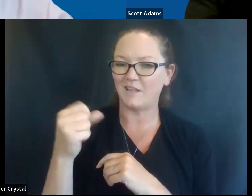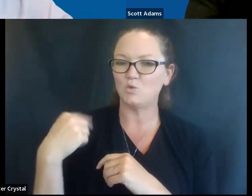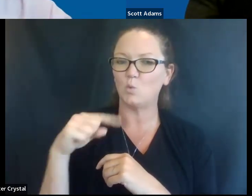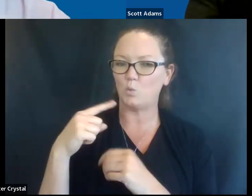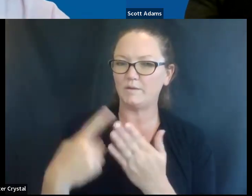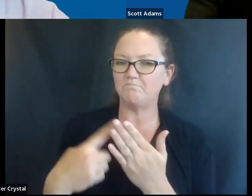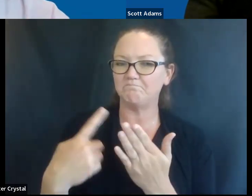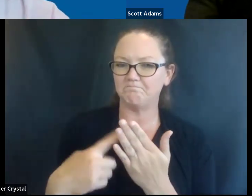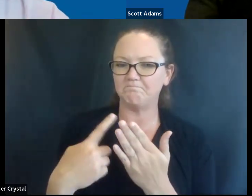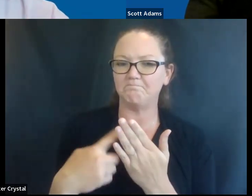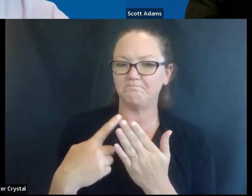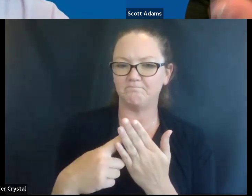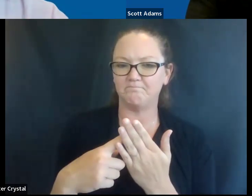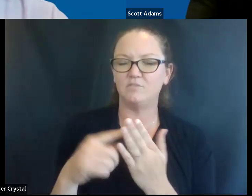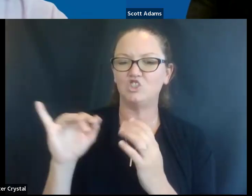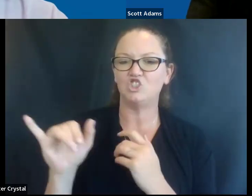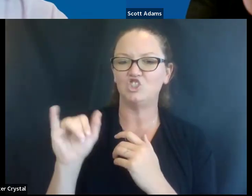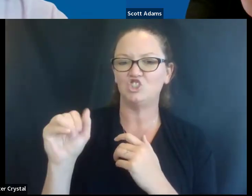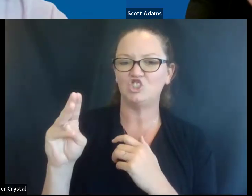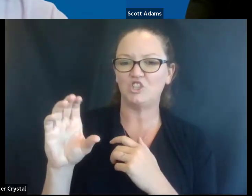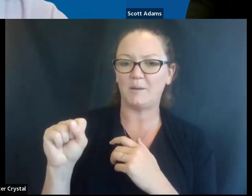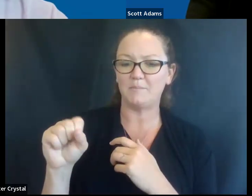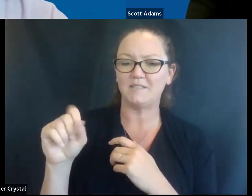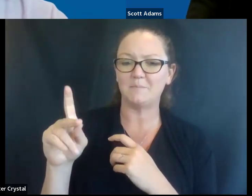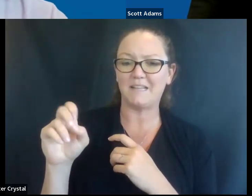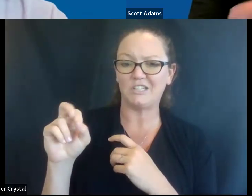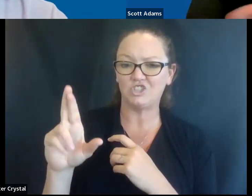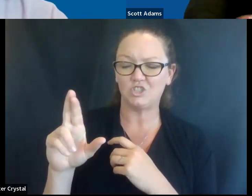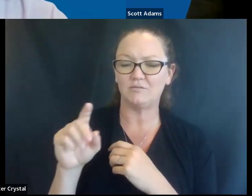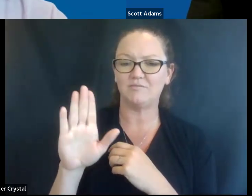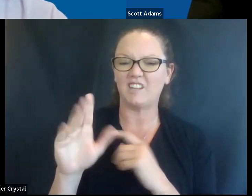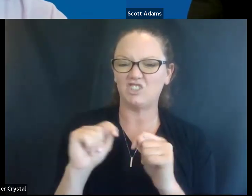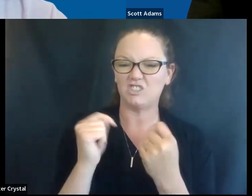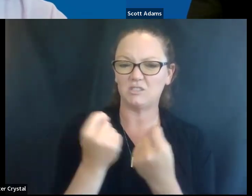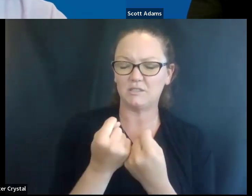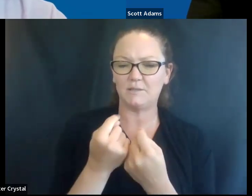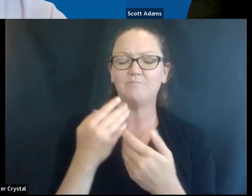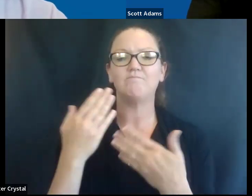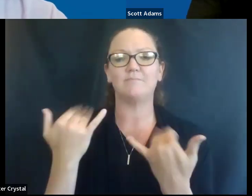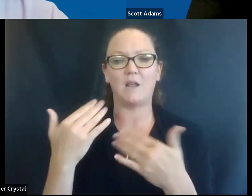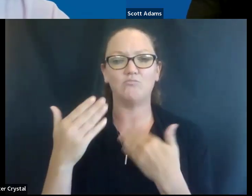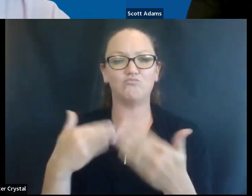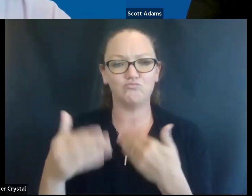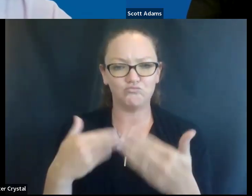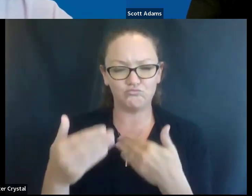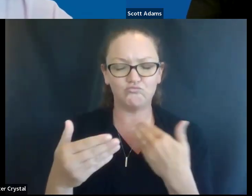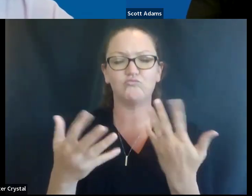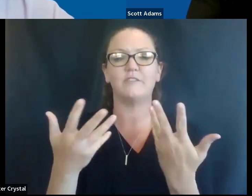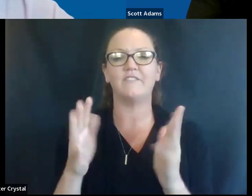James Spencer, whose team is working on it, said they're going through the process. They've identified